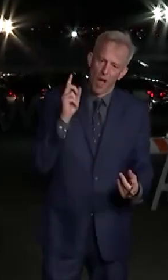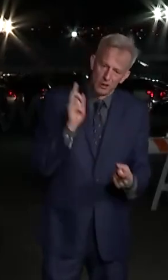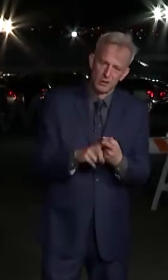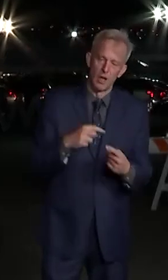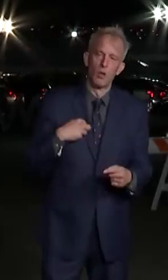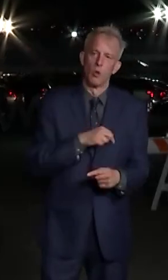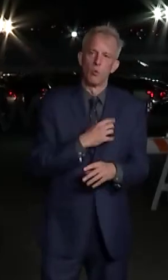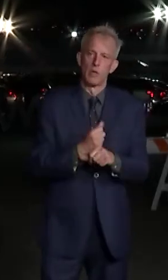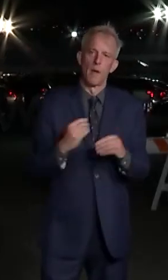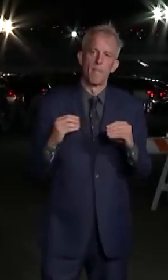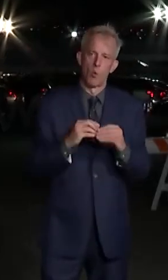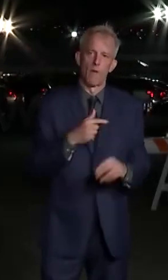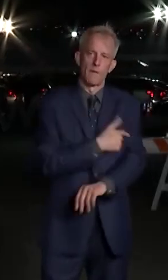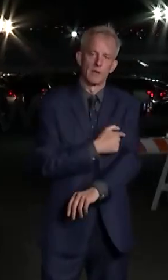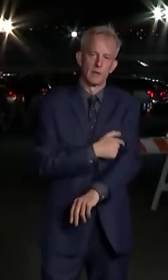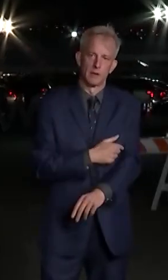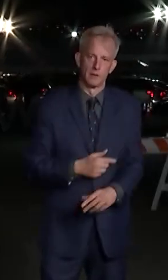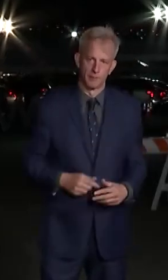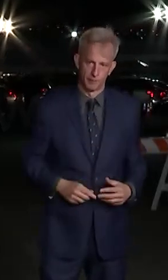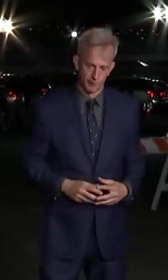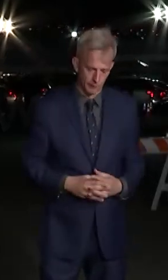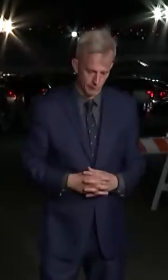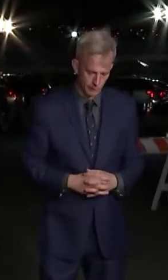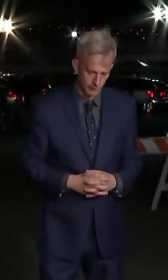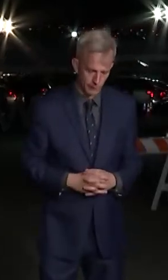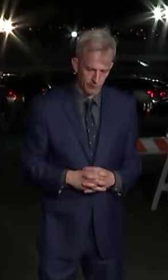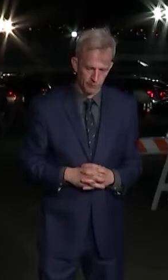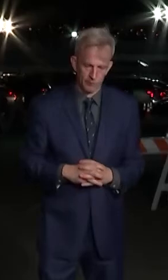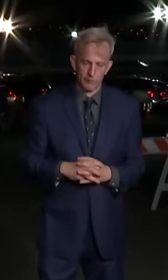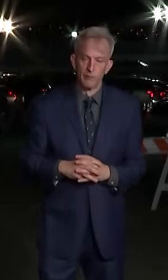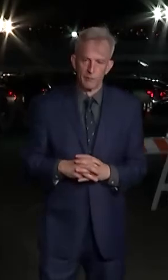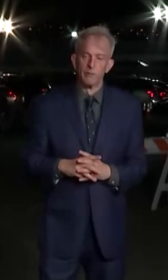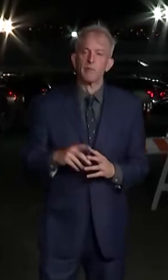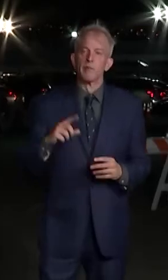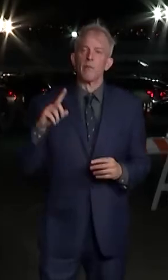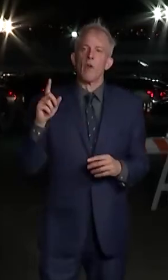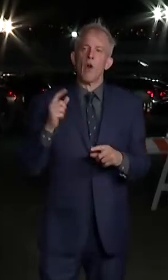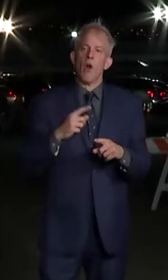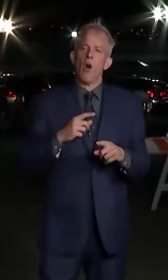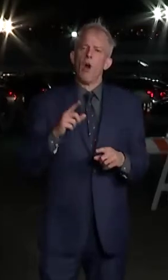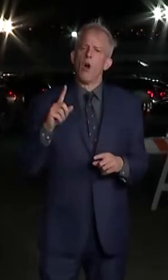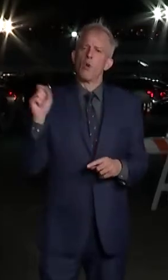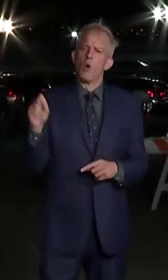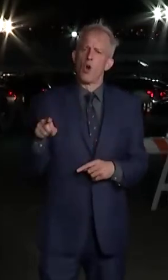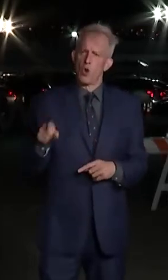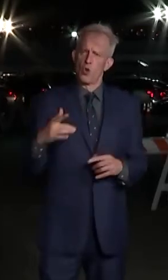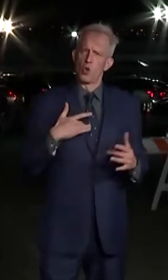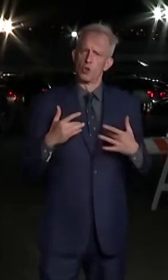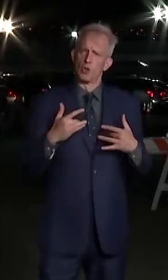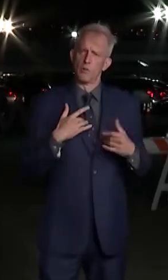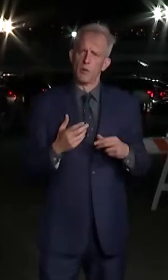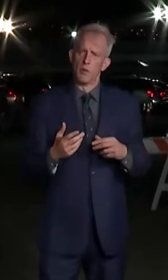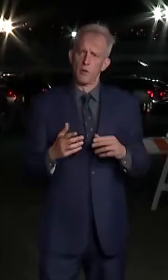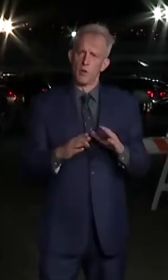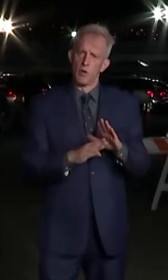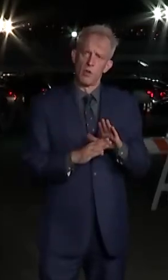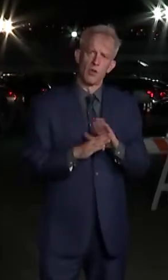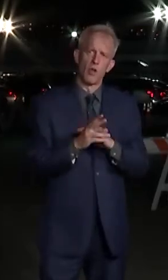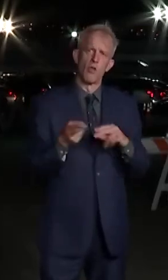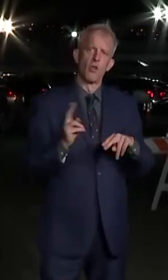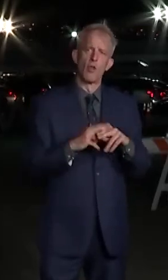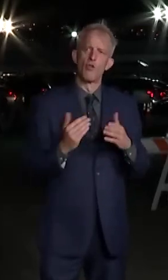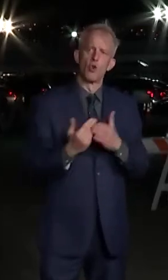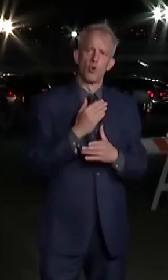believe we will get some, but we can't get it soon enough. Now, from Ron Lin with the Los Angeles Times, are you concerned about the rise of the new Danish variant